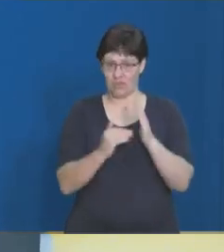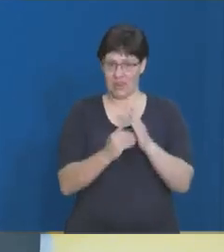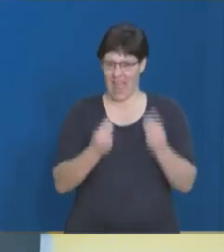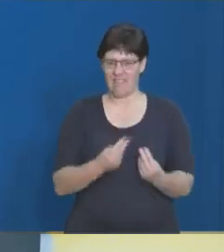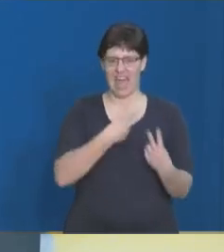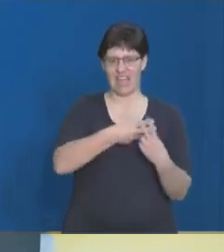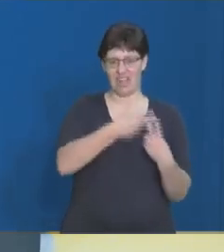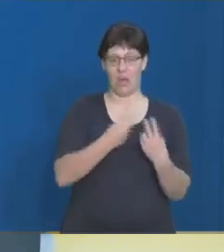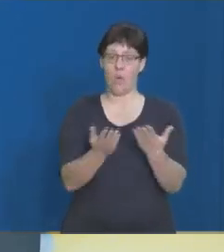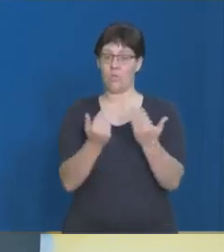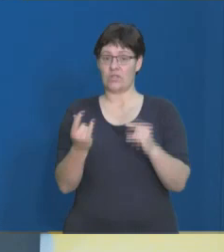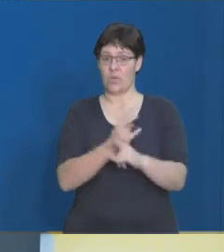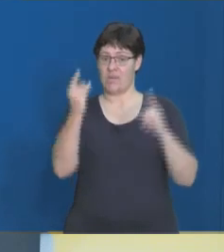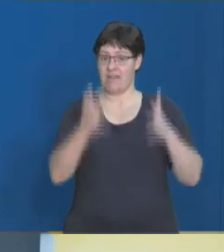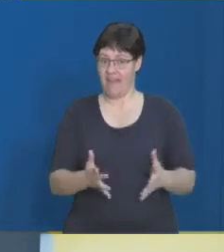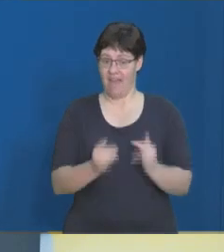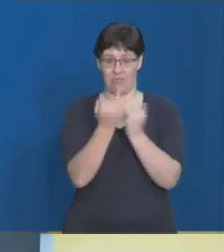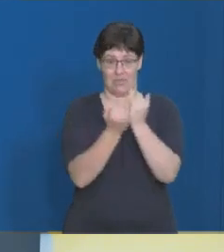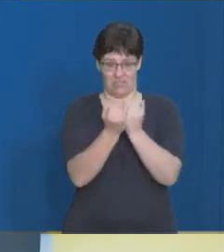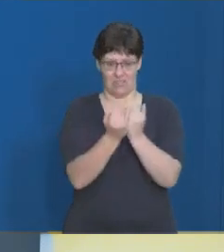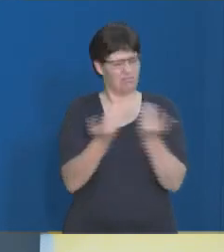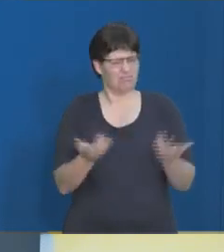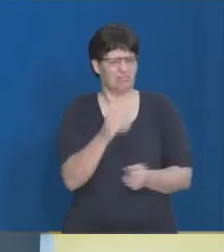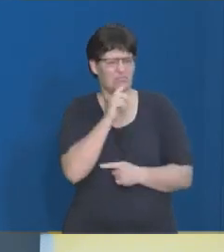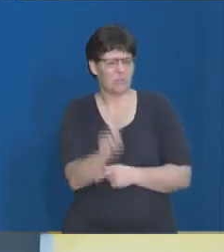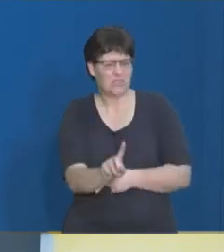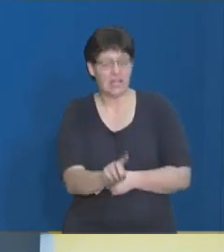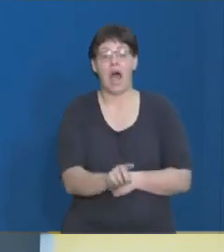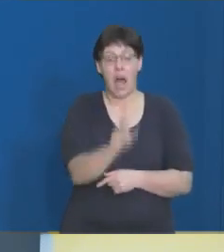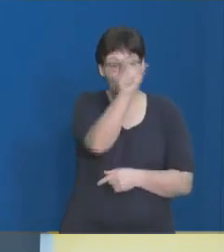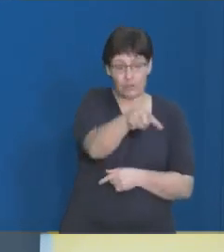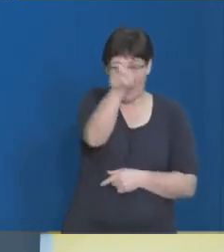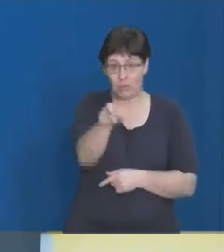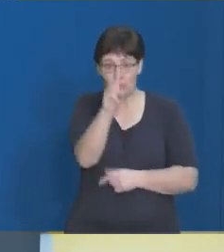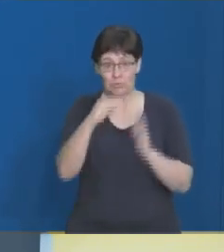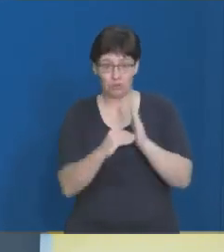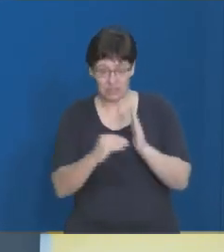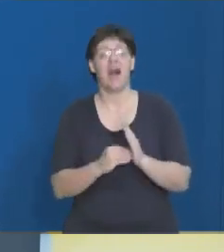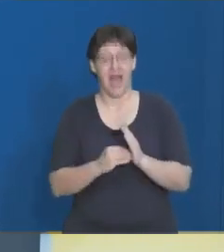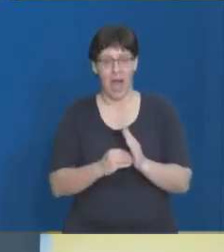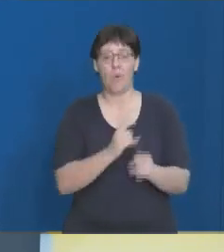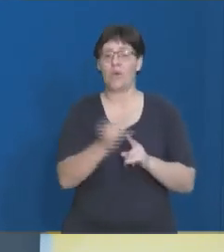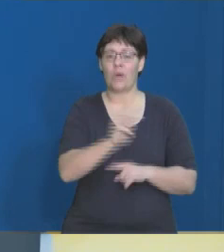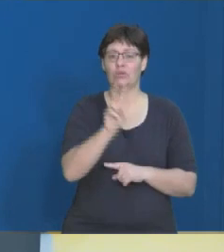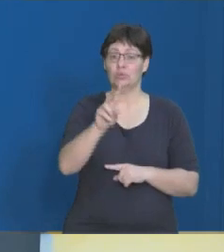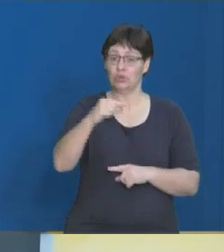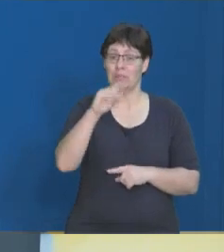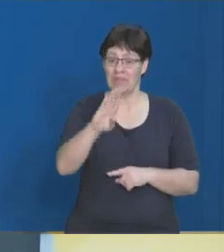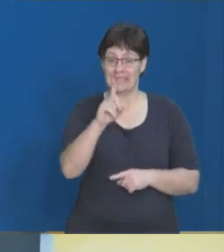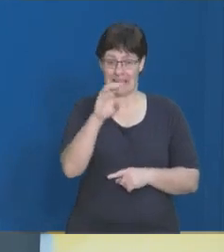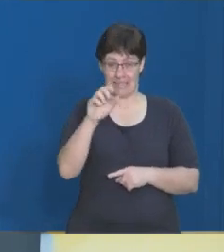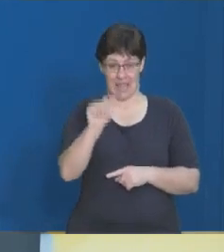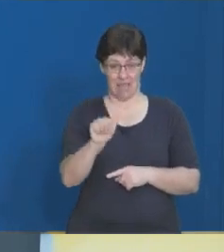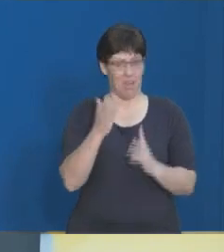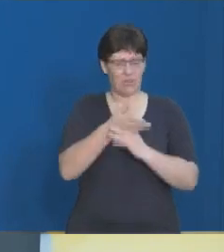the hashtag Woza Winner competition, where 2 lucky matriculants stand a chance to win 2 gigs of data. So all you need to do